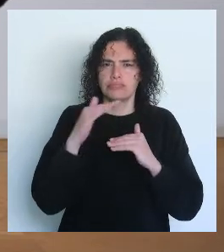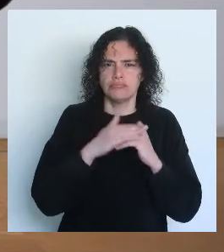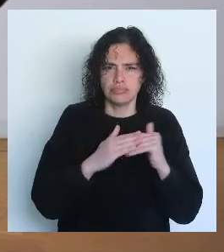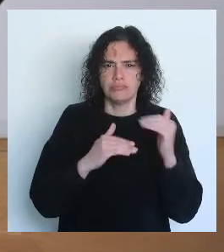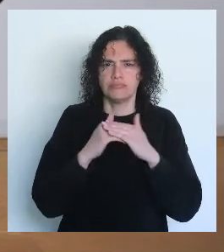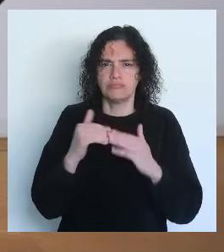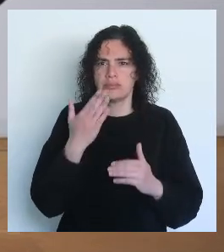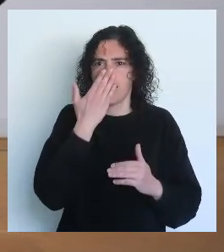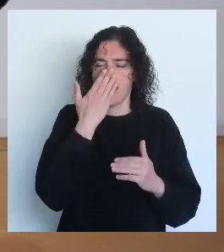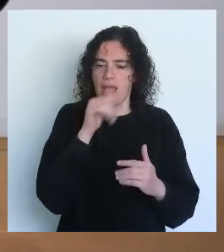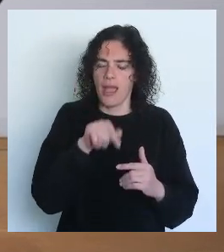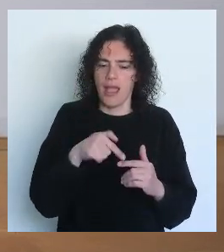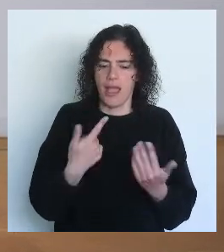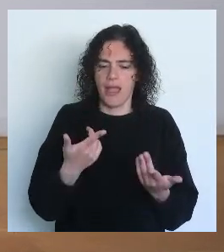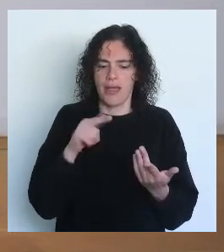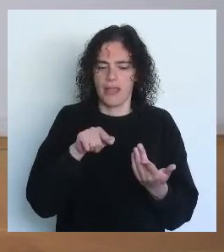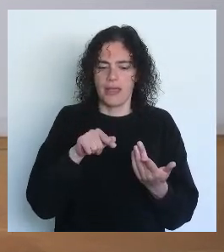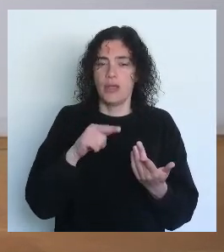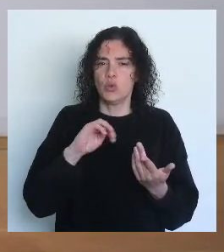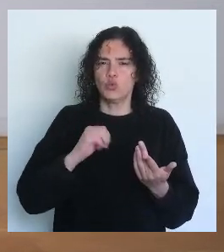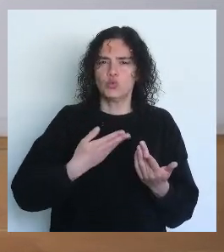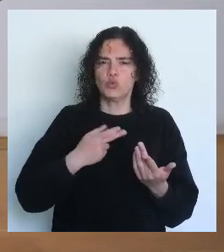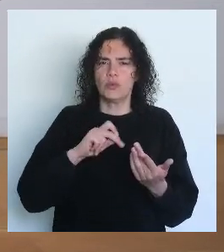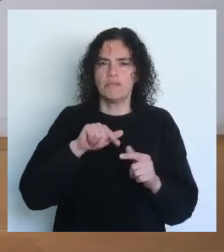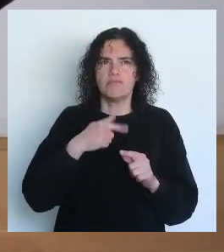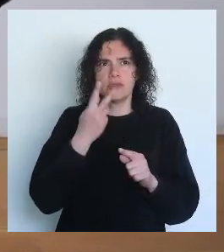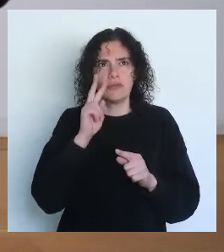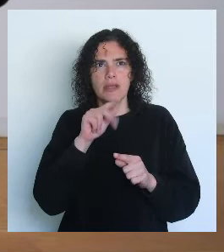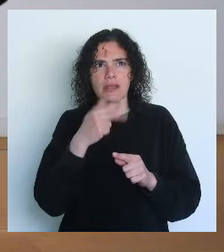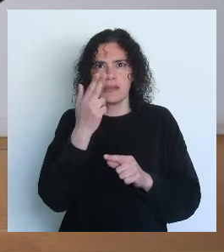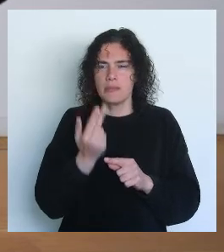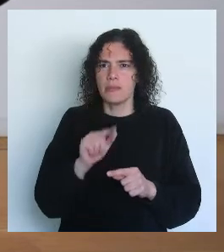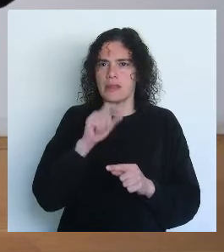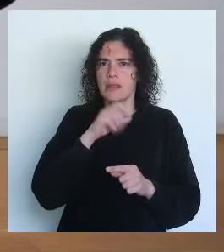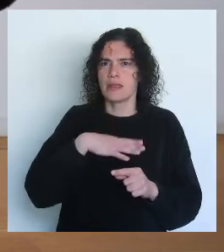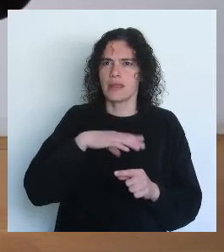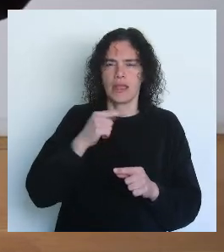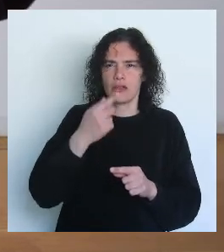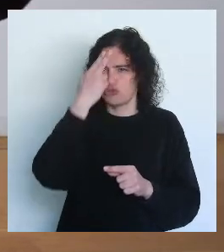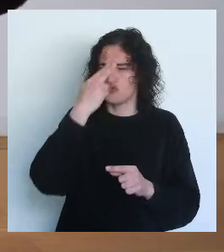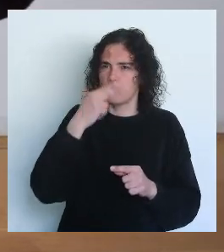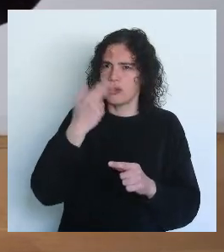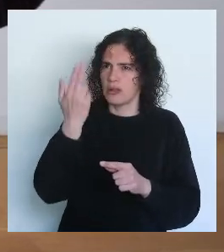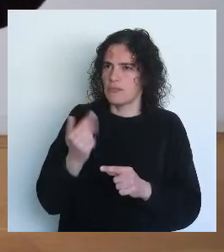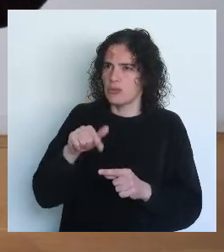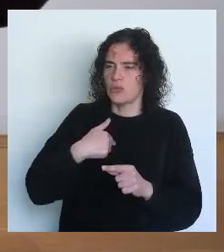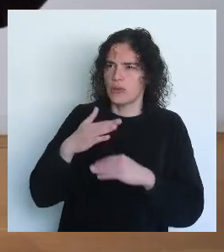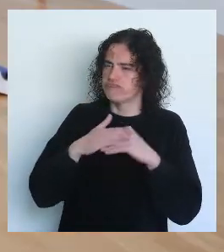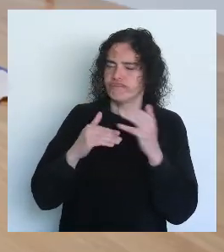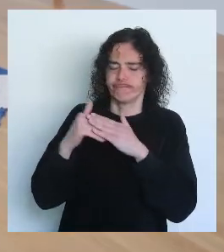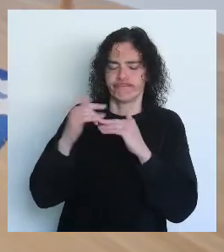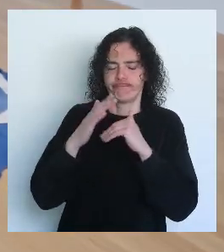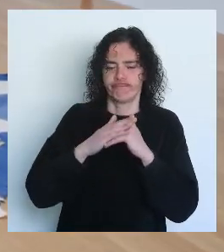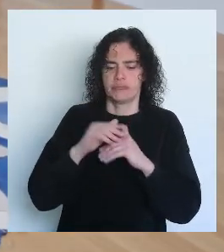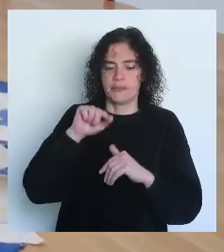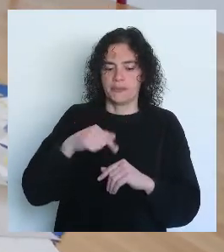covering and covering, almost as if Angelo de Souza, with this painting, wanted to cover the entire history of painting.